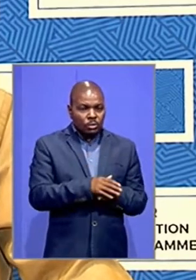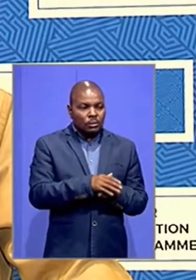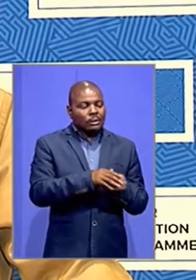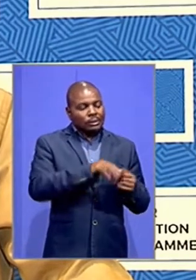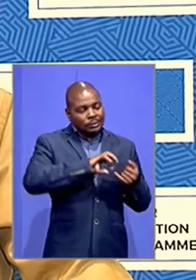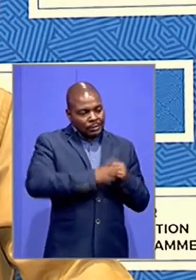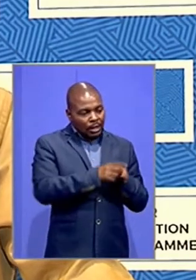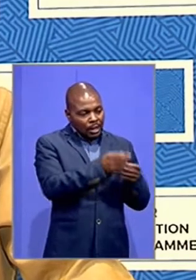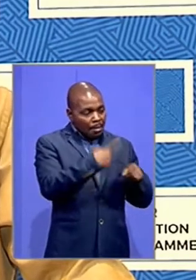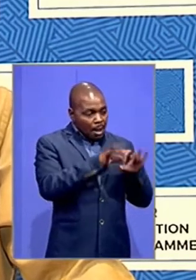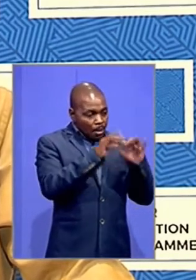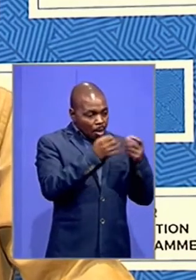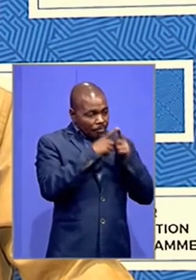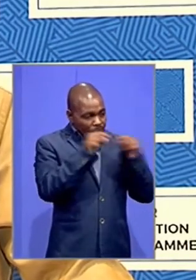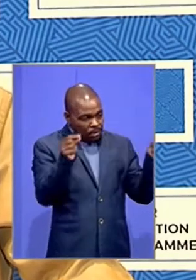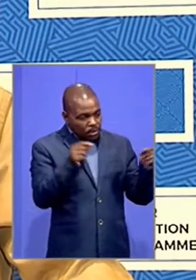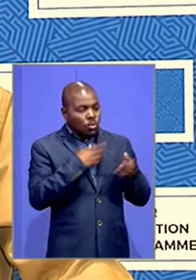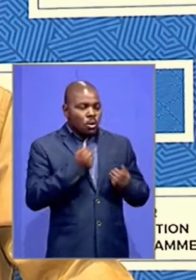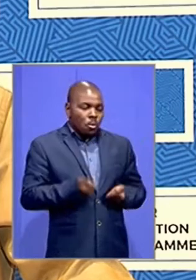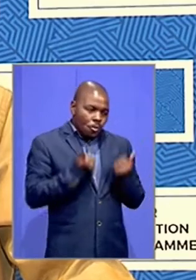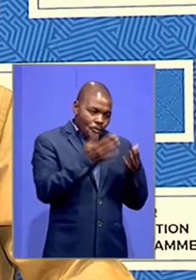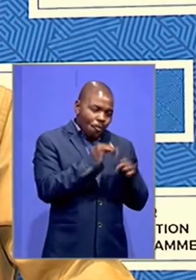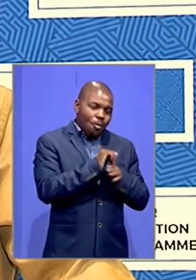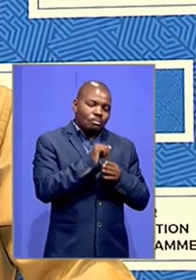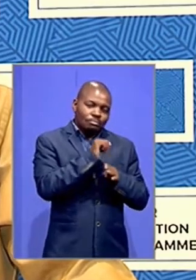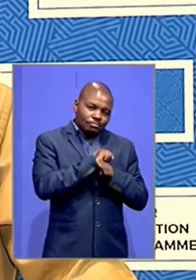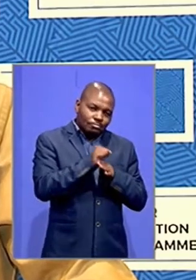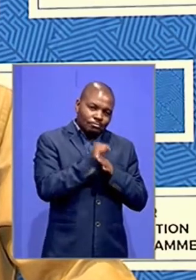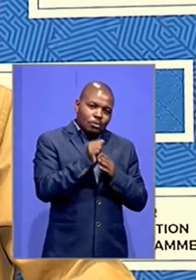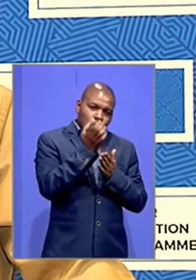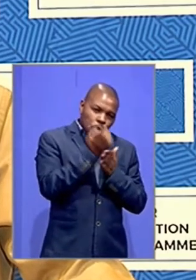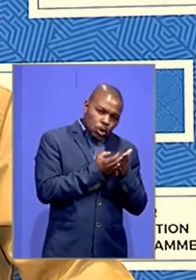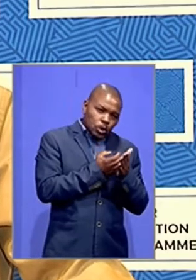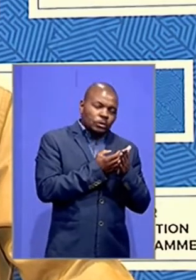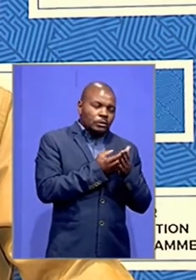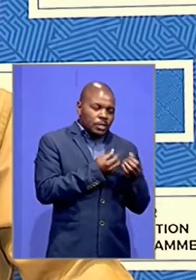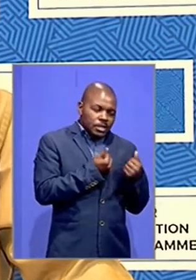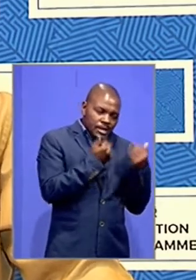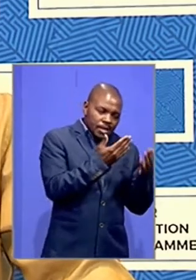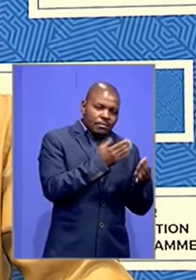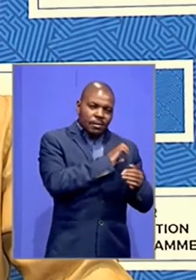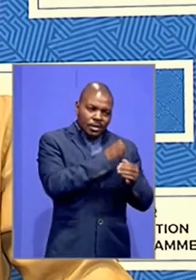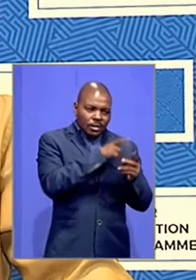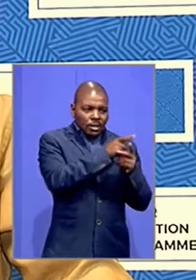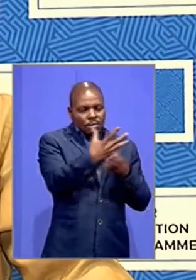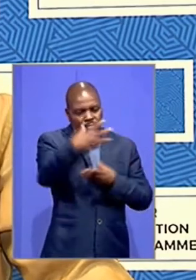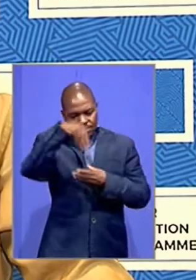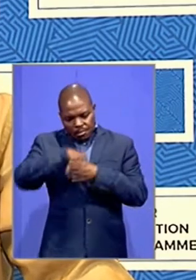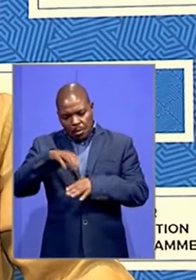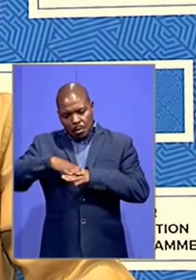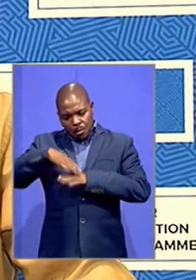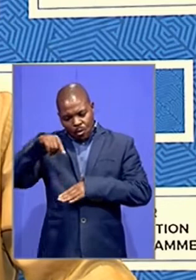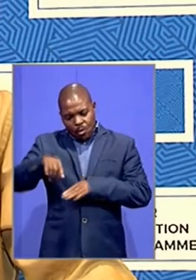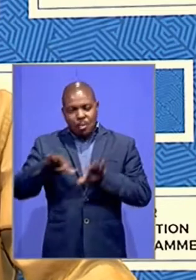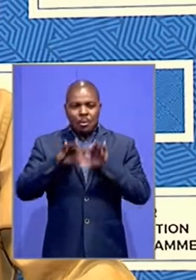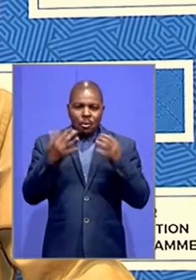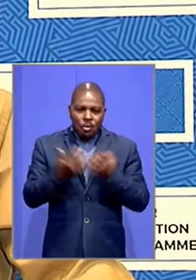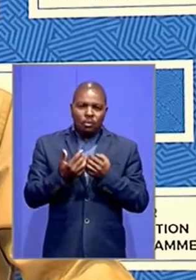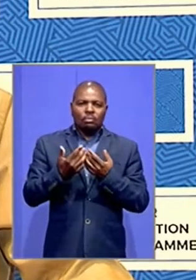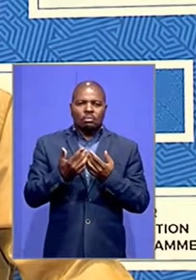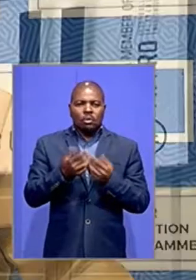them by offering courses which might maybe energize them to come and play a role in the industry